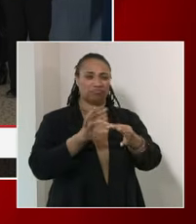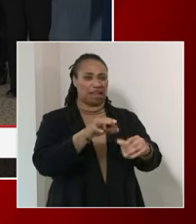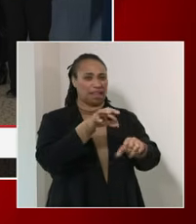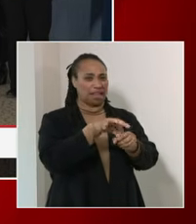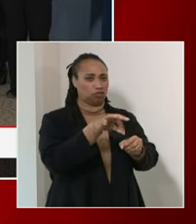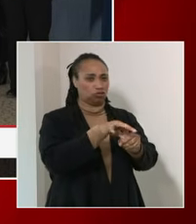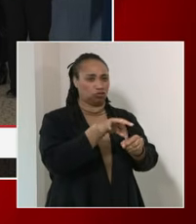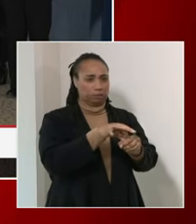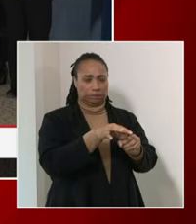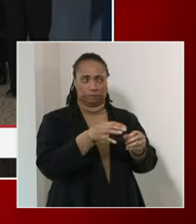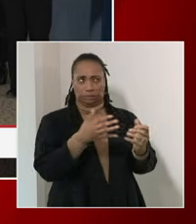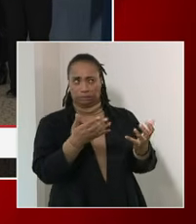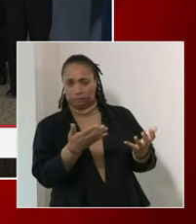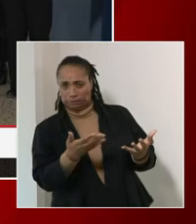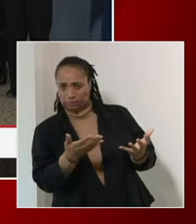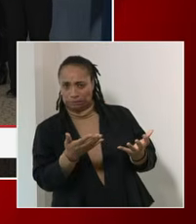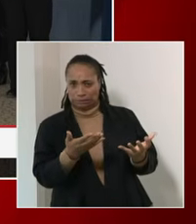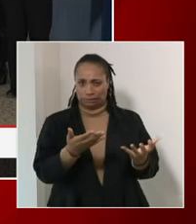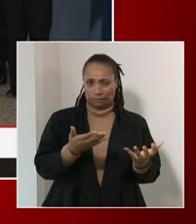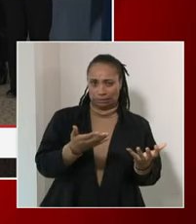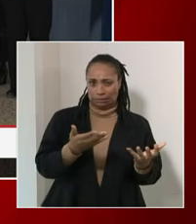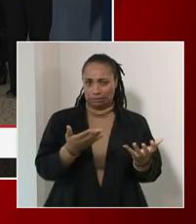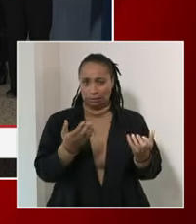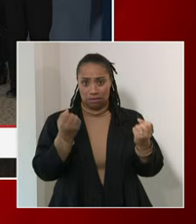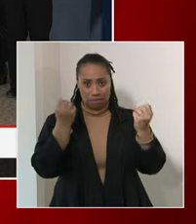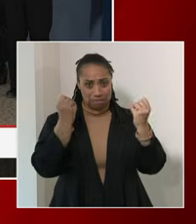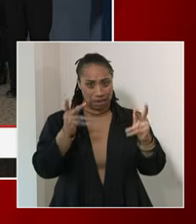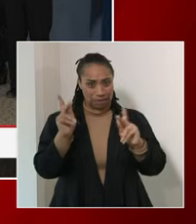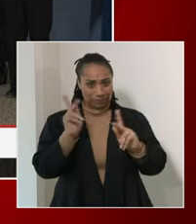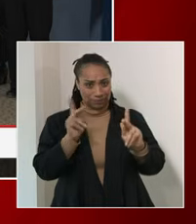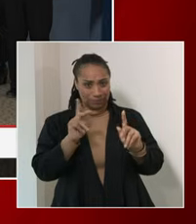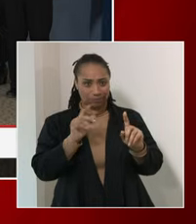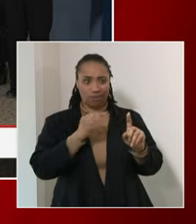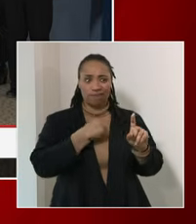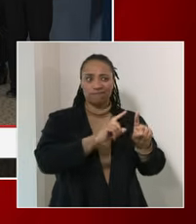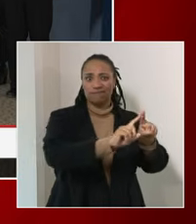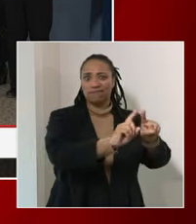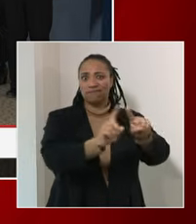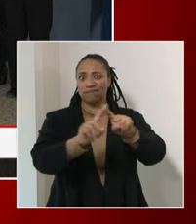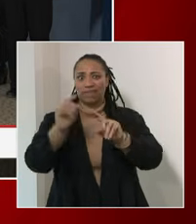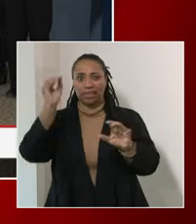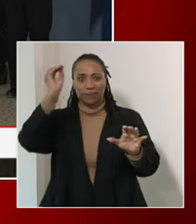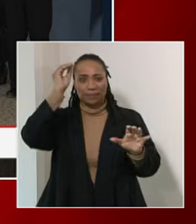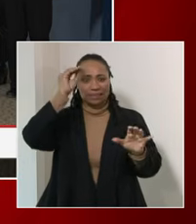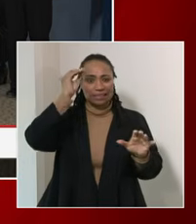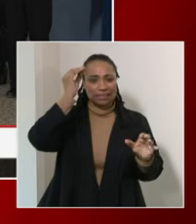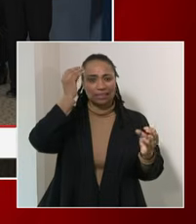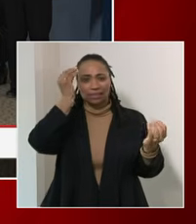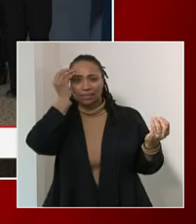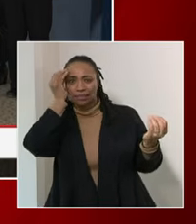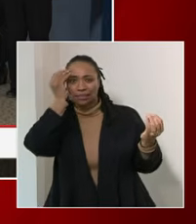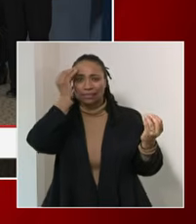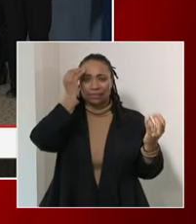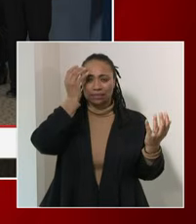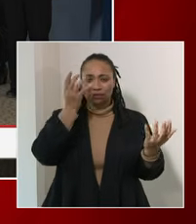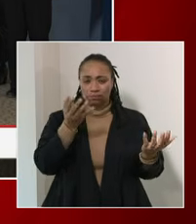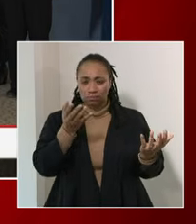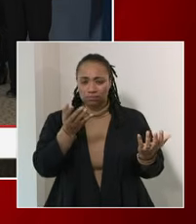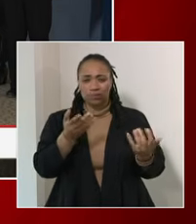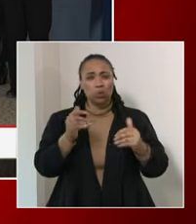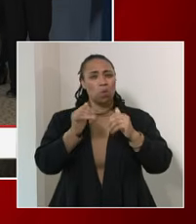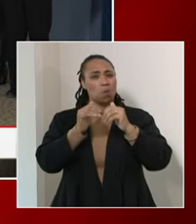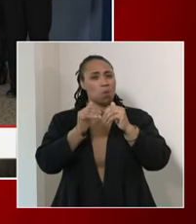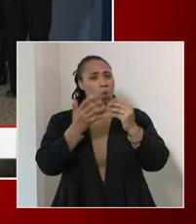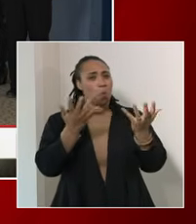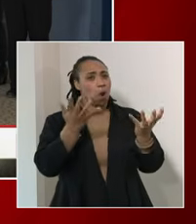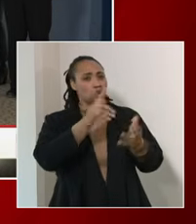in your 12 years in office. What's a piece of advice that you would give to the folks who are looking to replace you, who